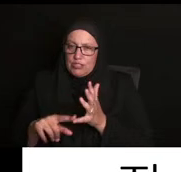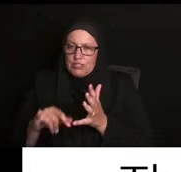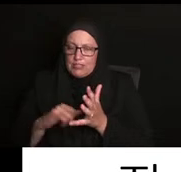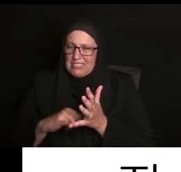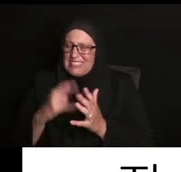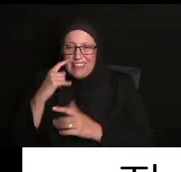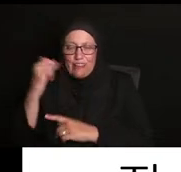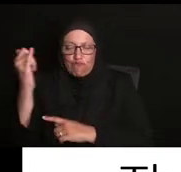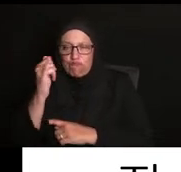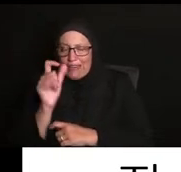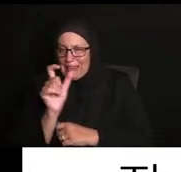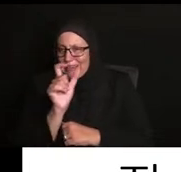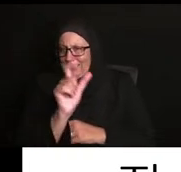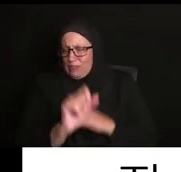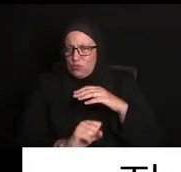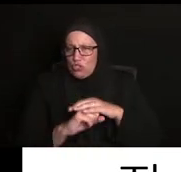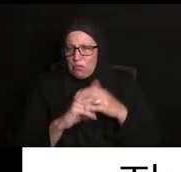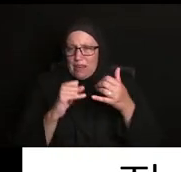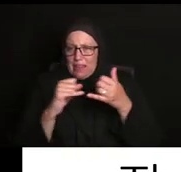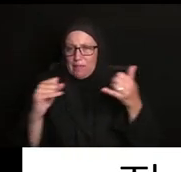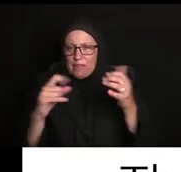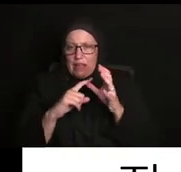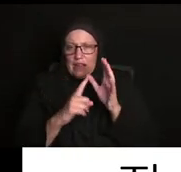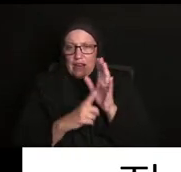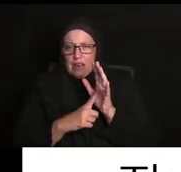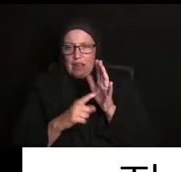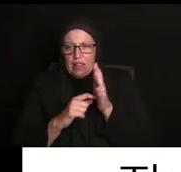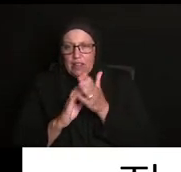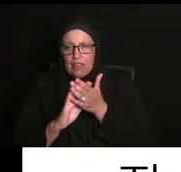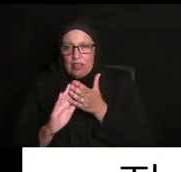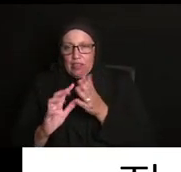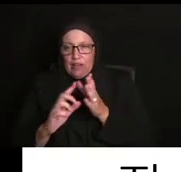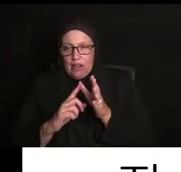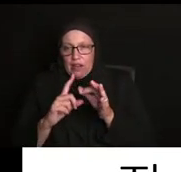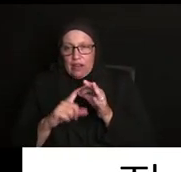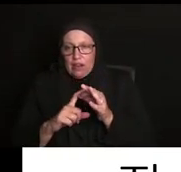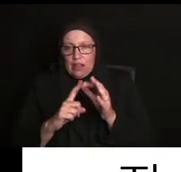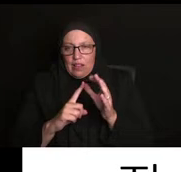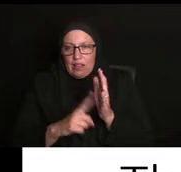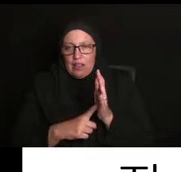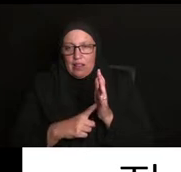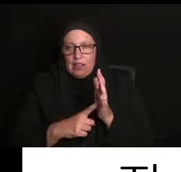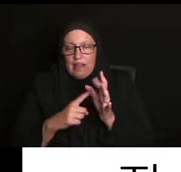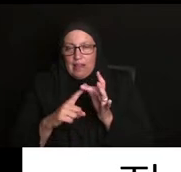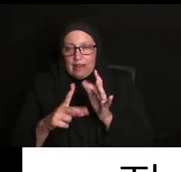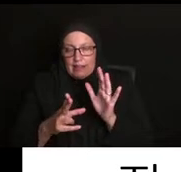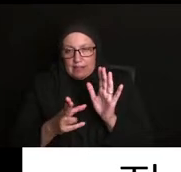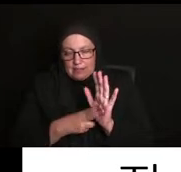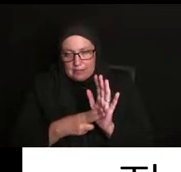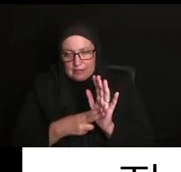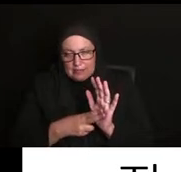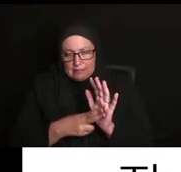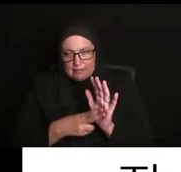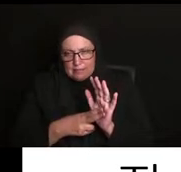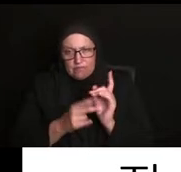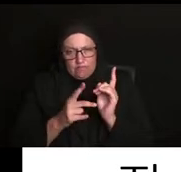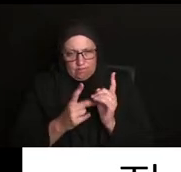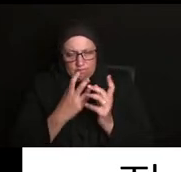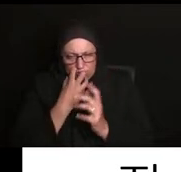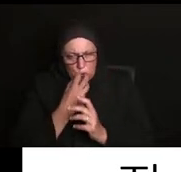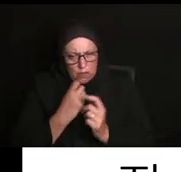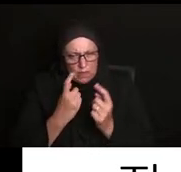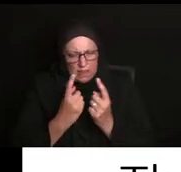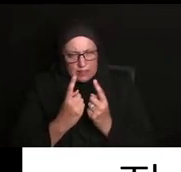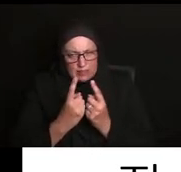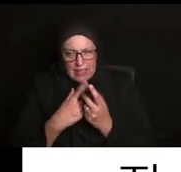Inni tarikum fikum al-thaqalain ma in tamassaktum bihima lan tadillu. If you hold on to these two, you'll